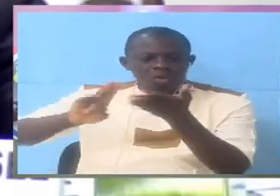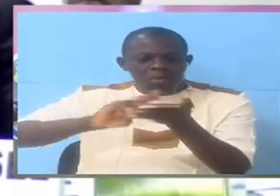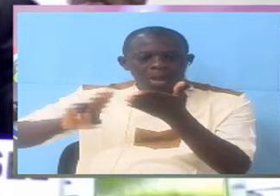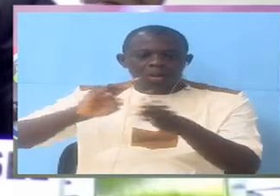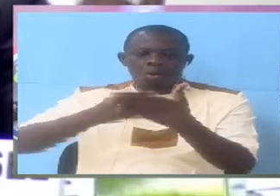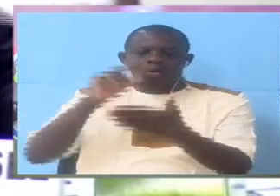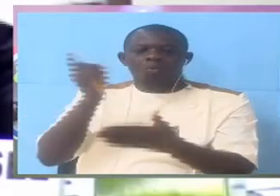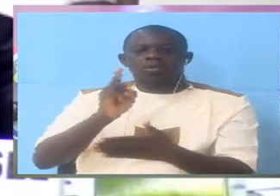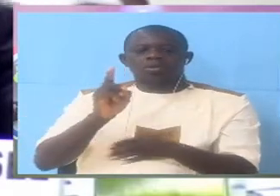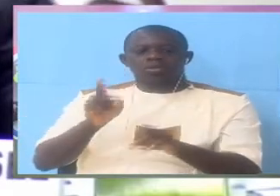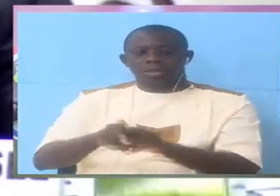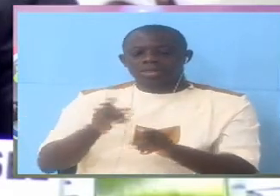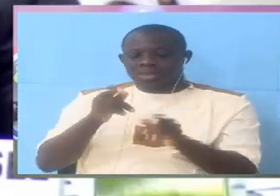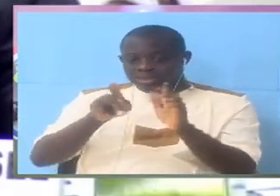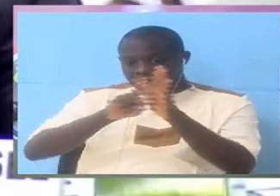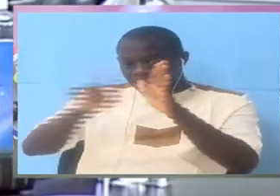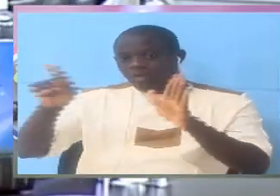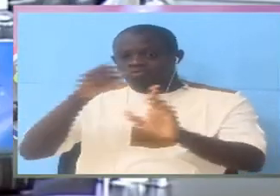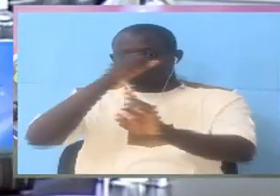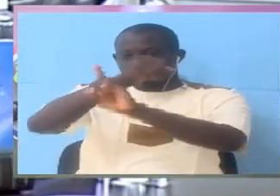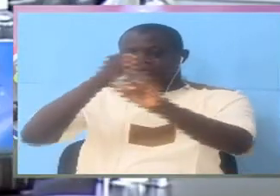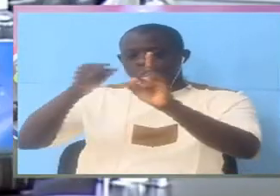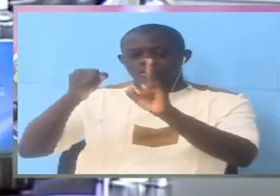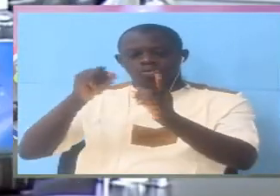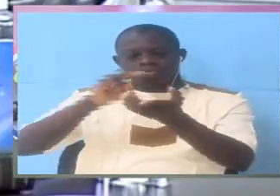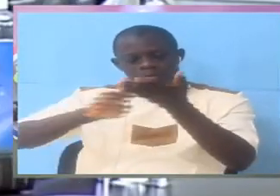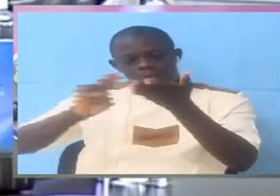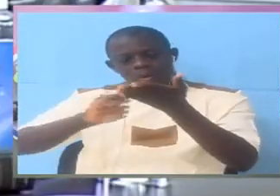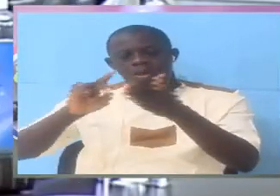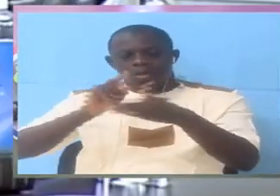In such situations?